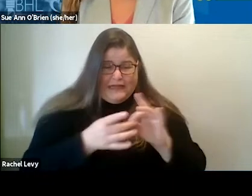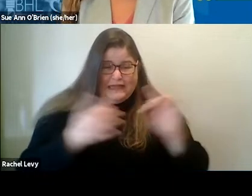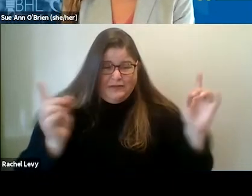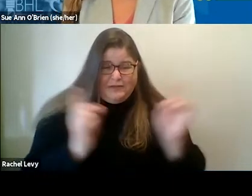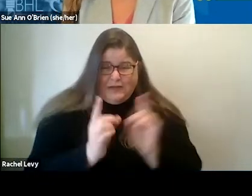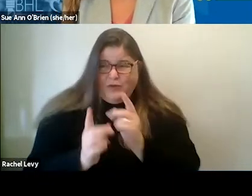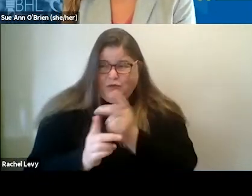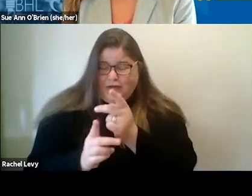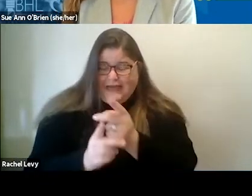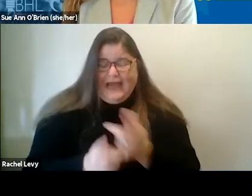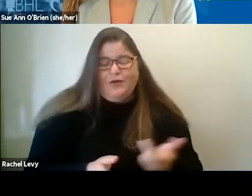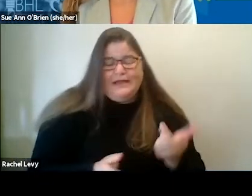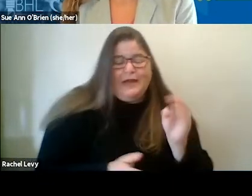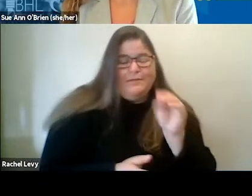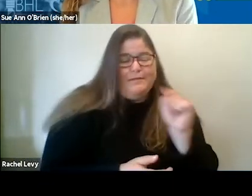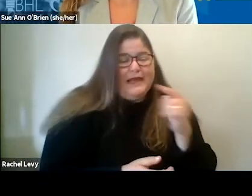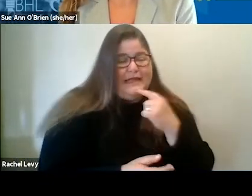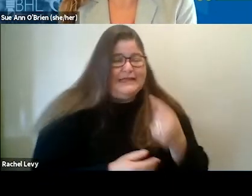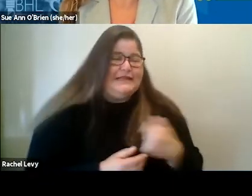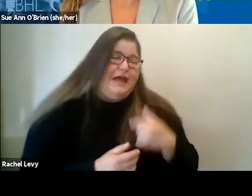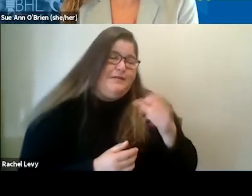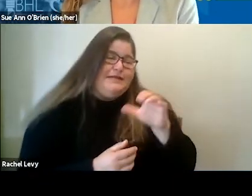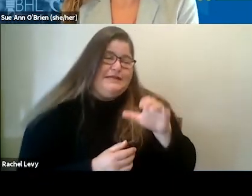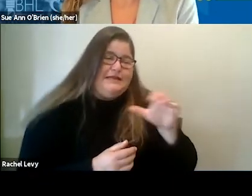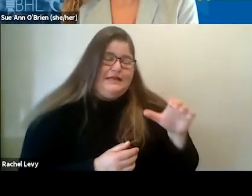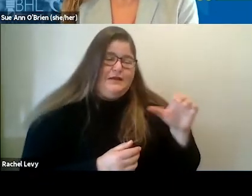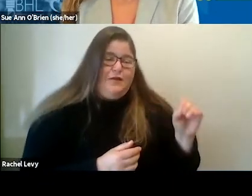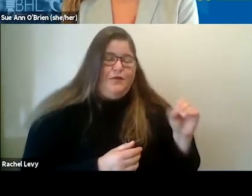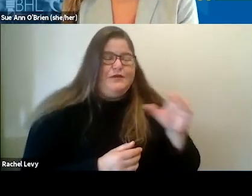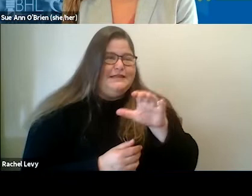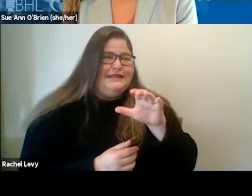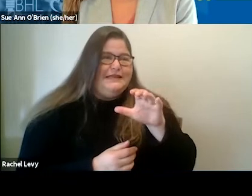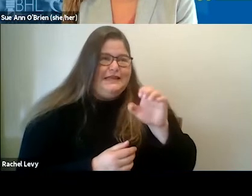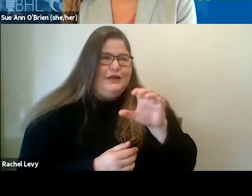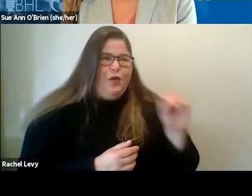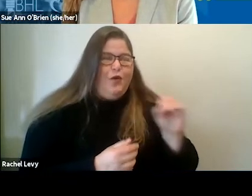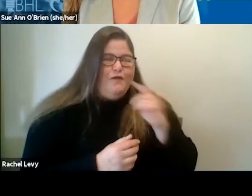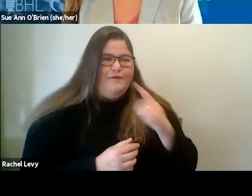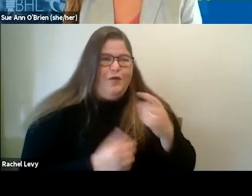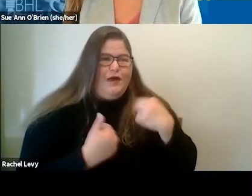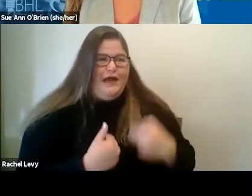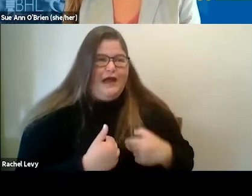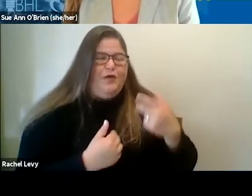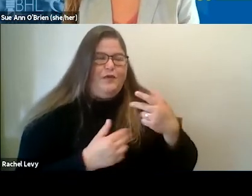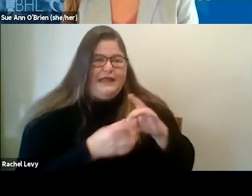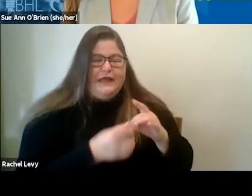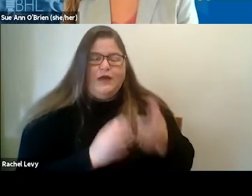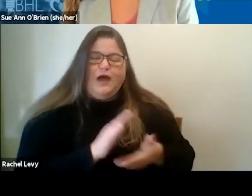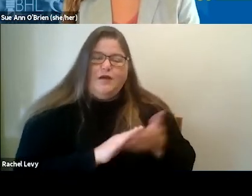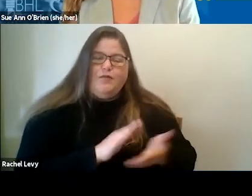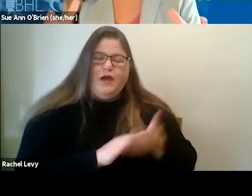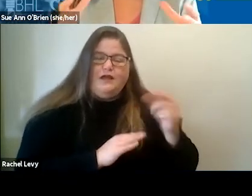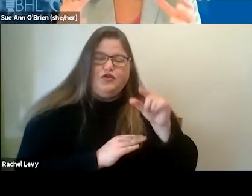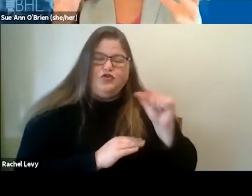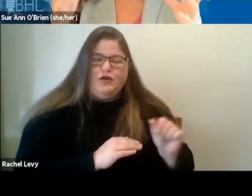Matt said, I'm CEO of Behavioral Health Link. We're located in Atlanta, Georgia. We operate the Georgia Crisis and Access